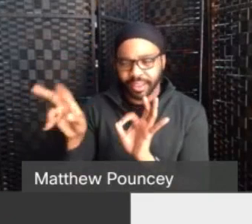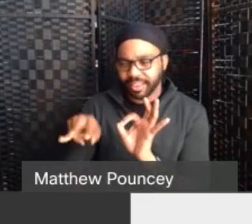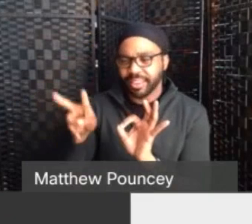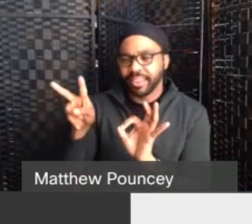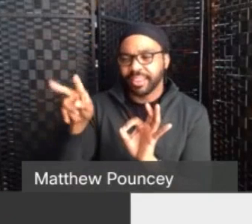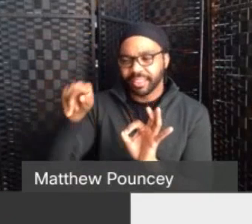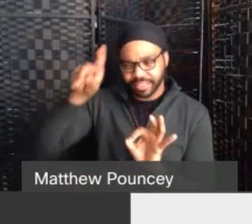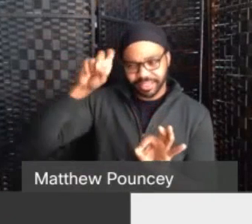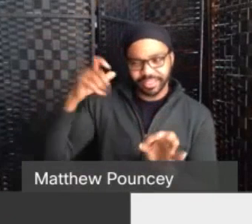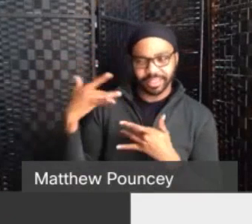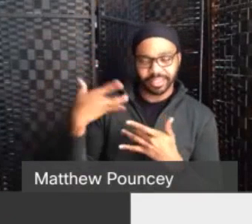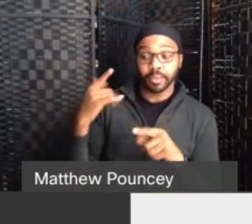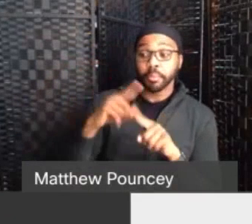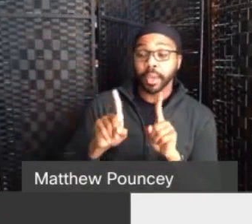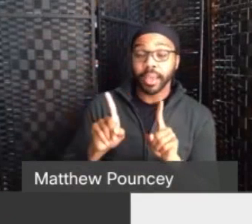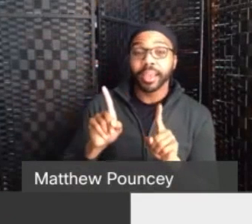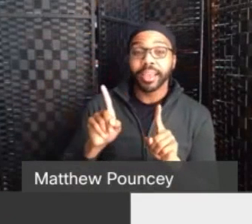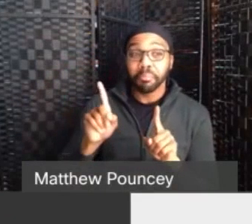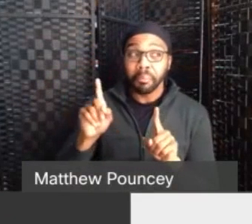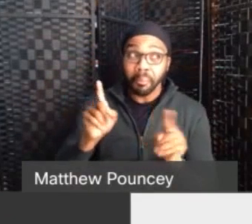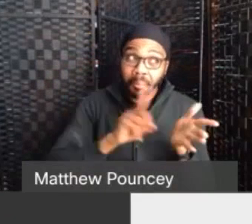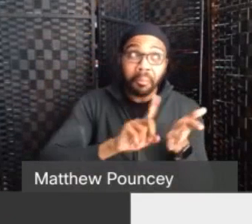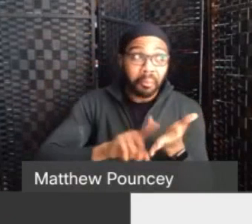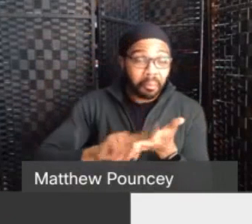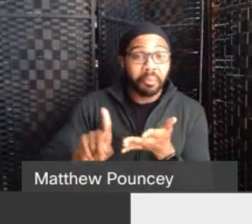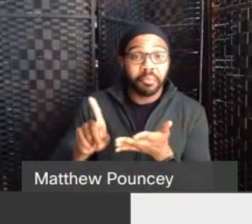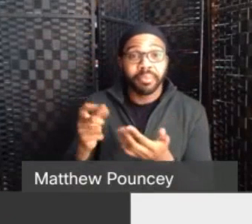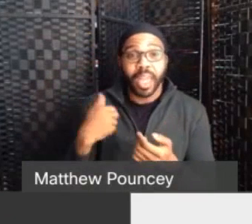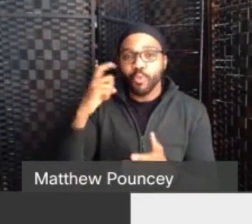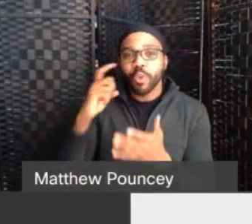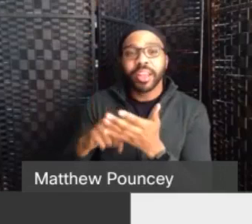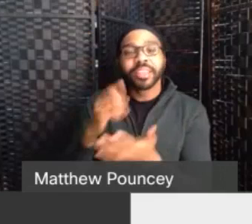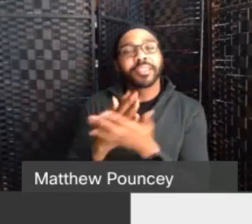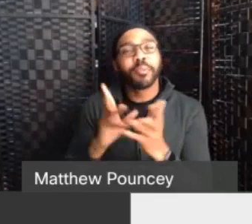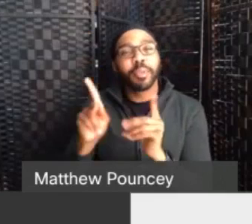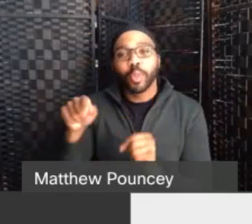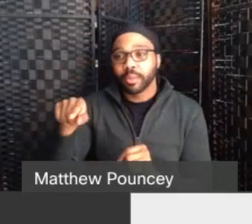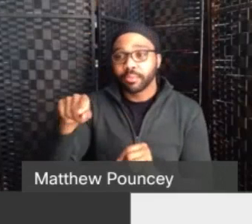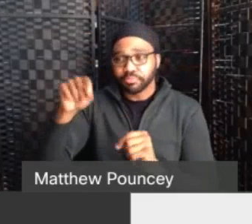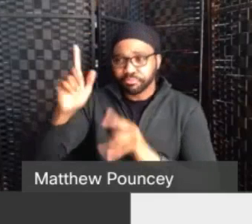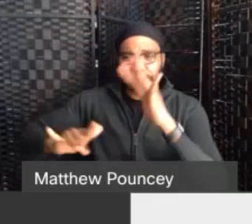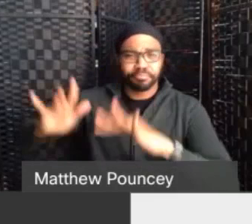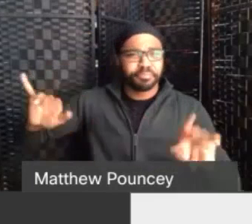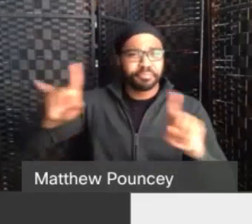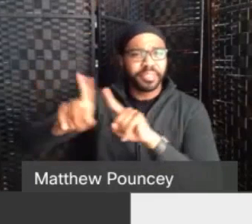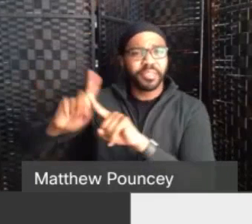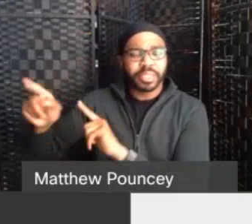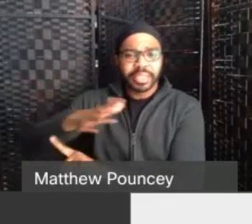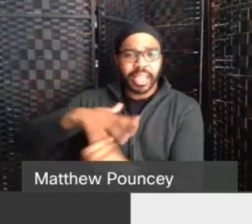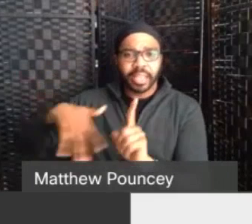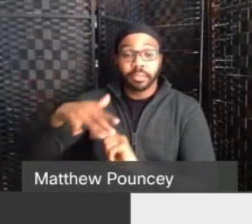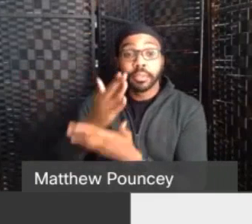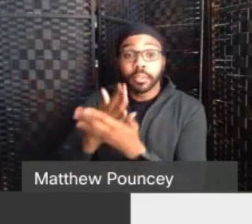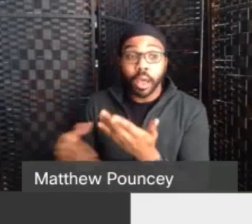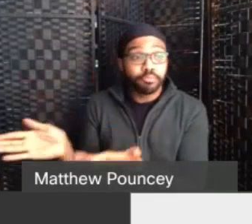But we are exploring, because I do recognize that there are people in all different kinds of settings. There are